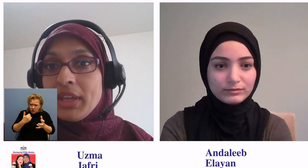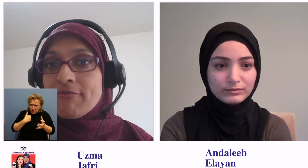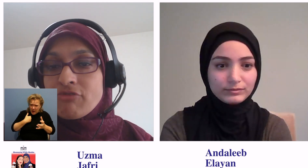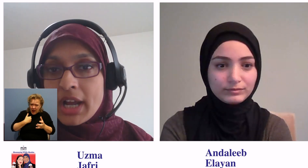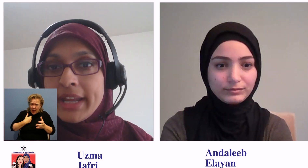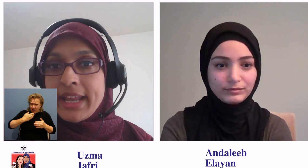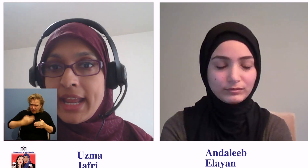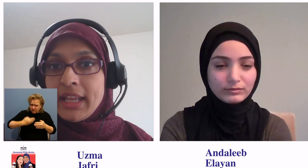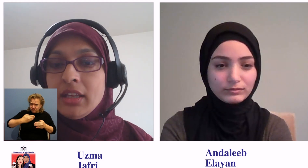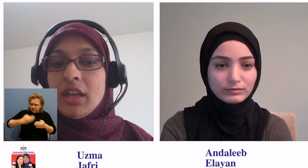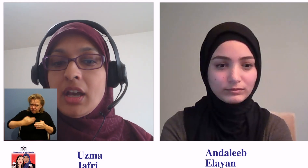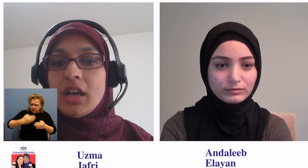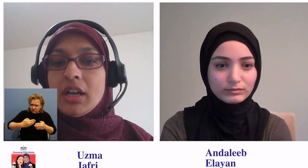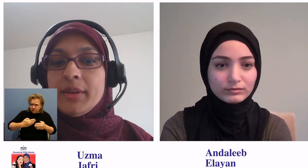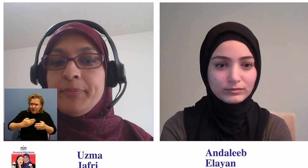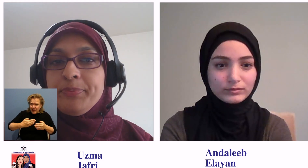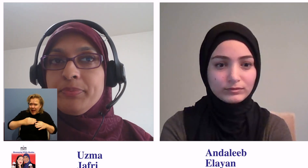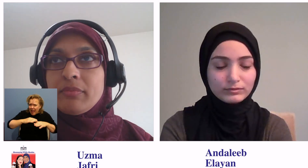once a week Friday